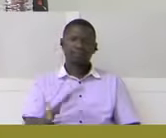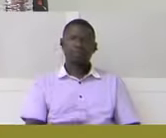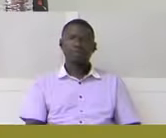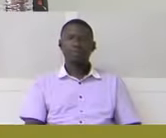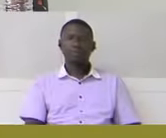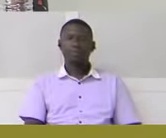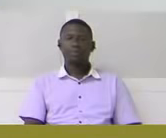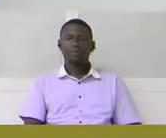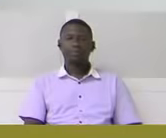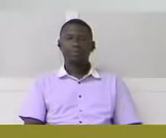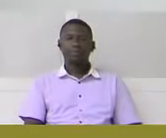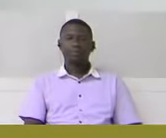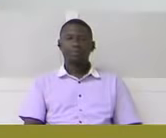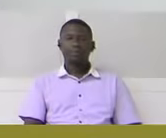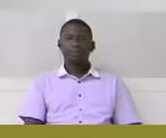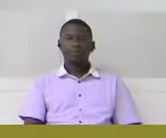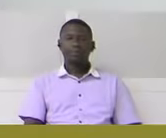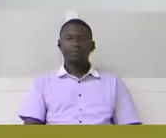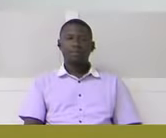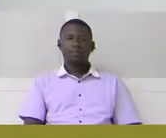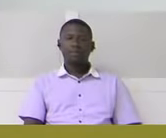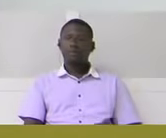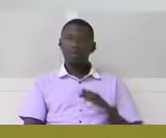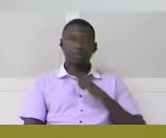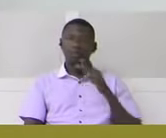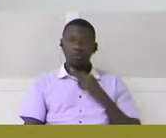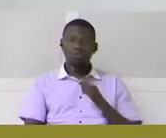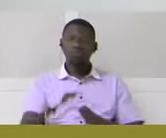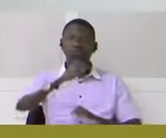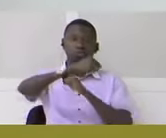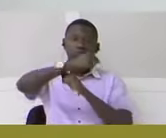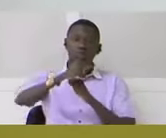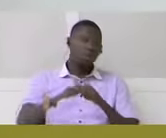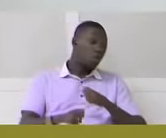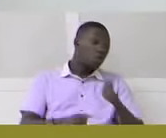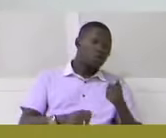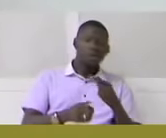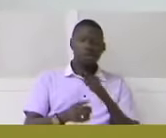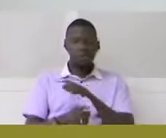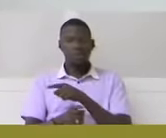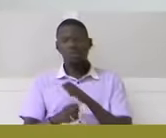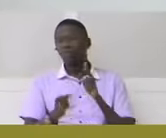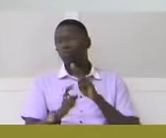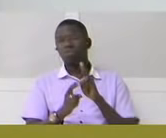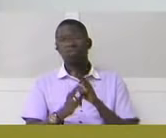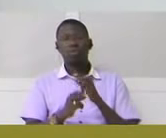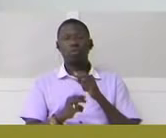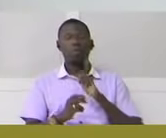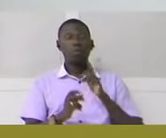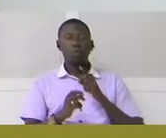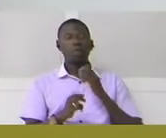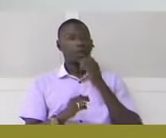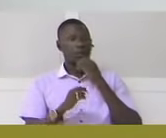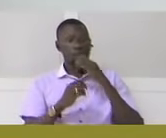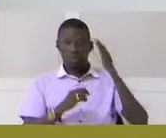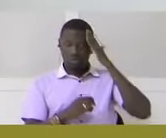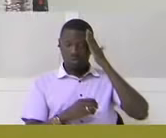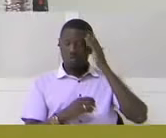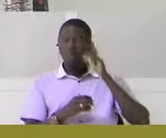I am not biased. It's what I know. What I know is what I'm saying. Mam tara fasar la. Ngamelon do ko